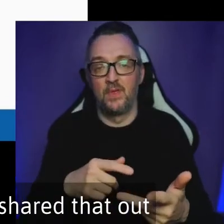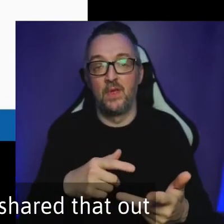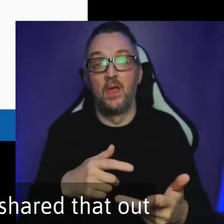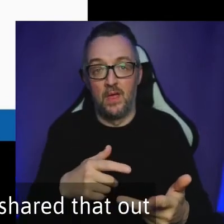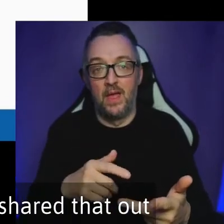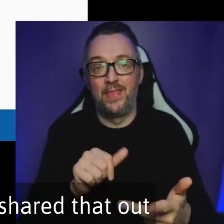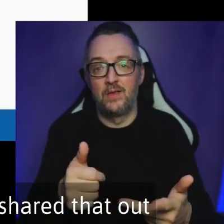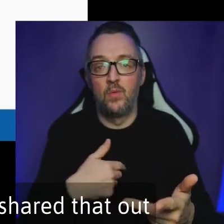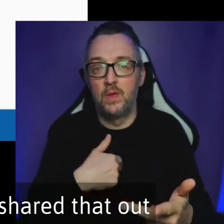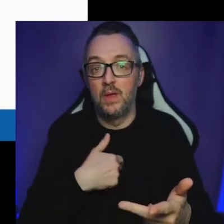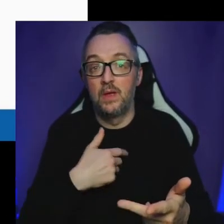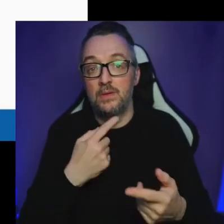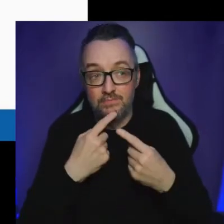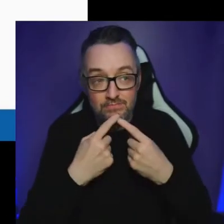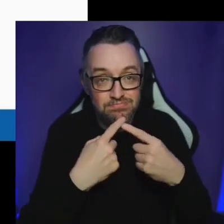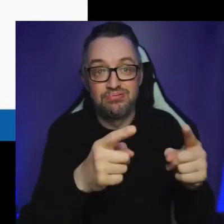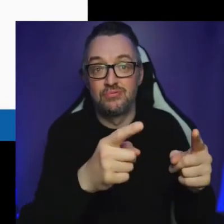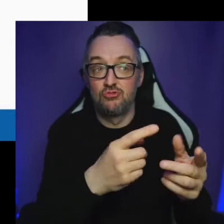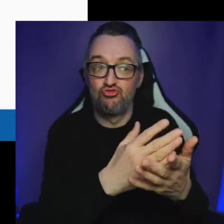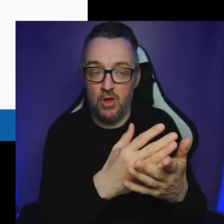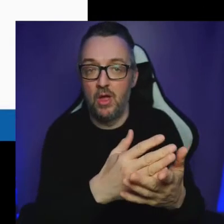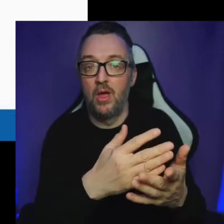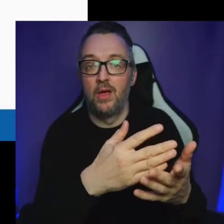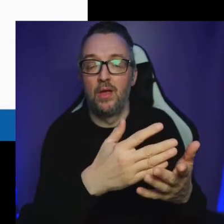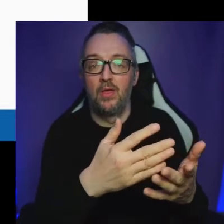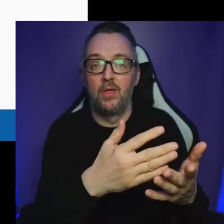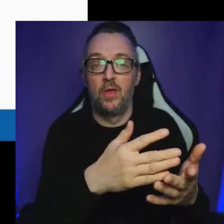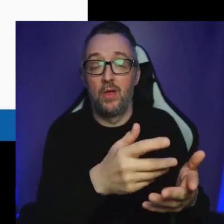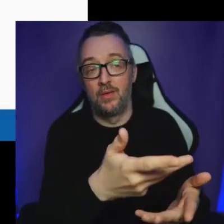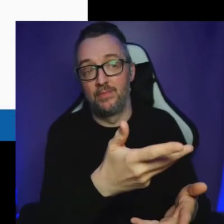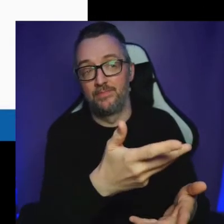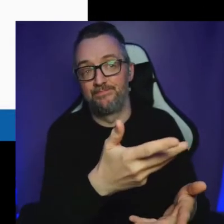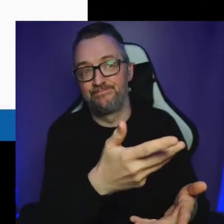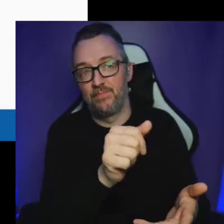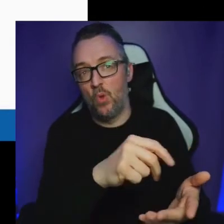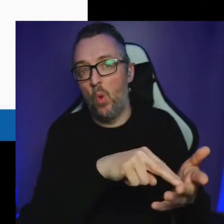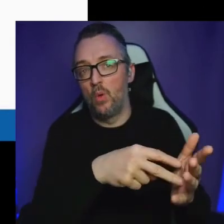then we kind of shared that out and just got some